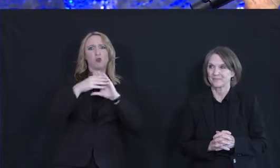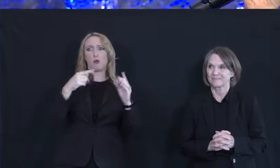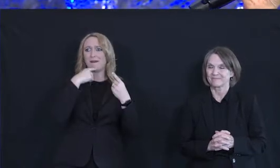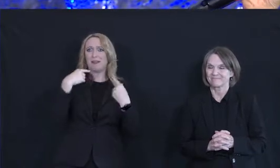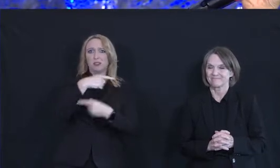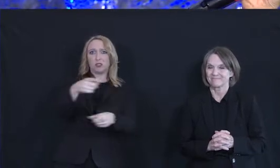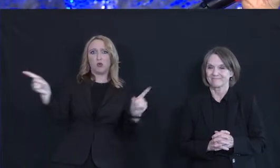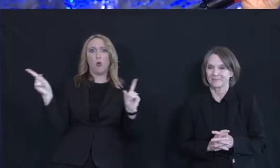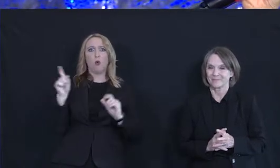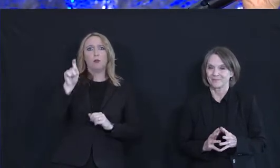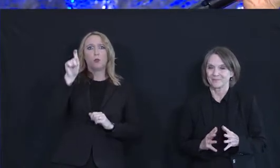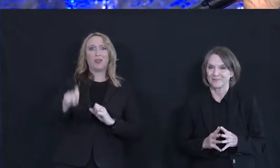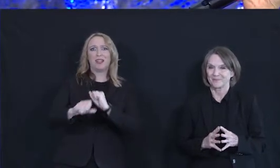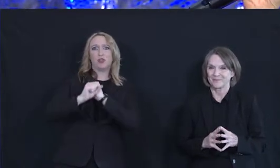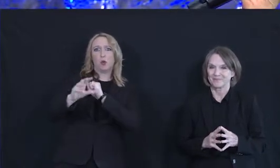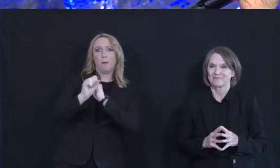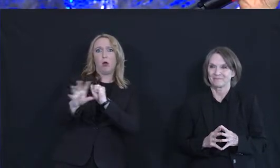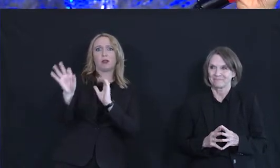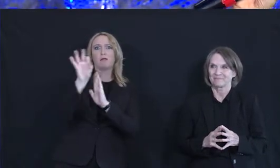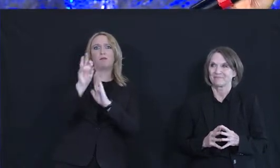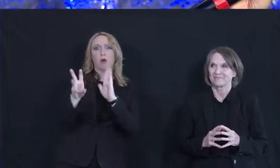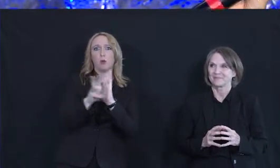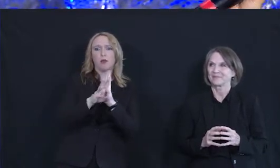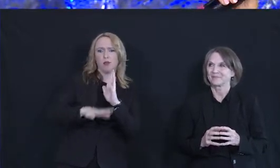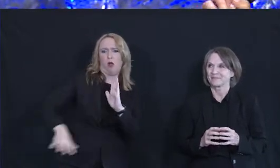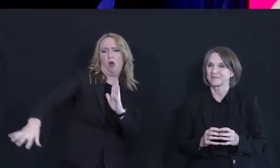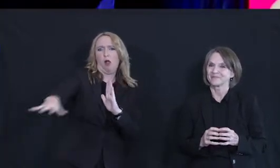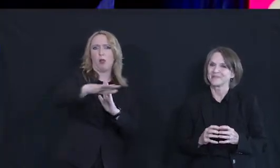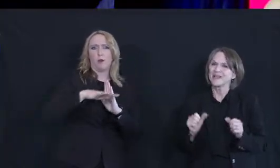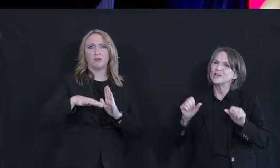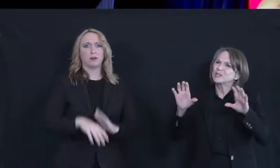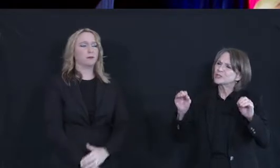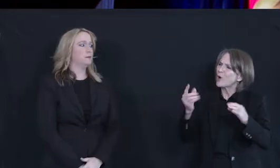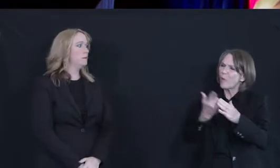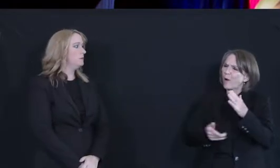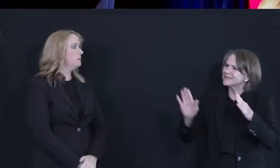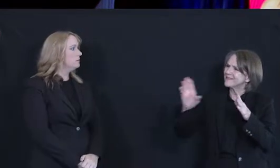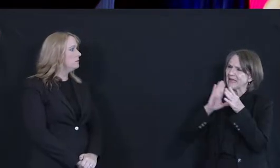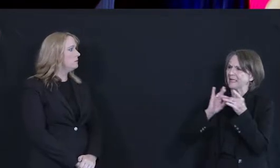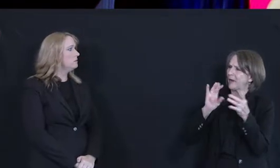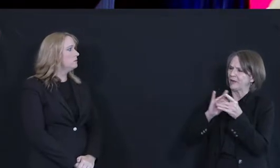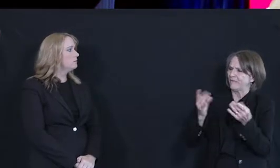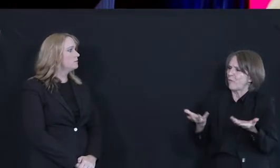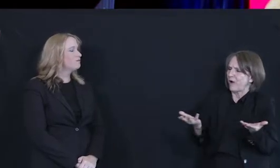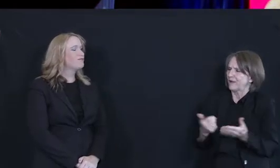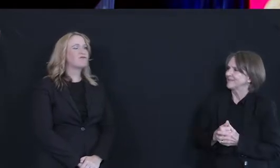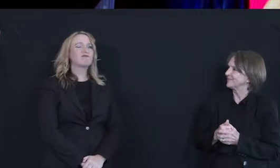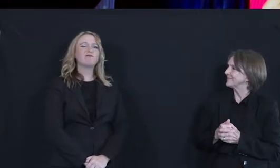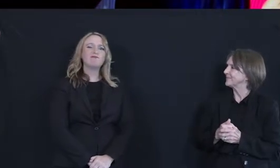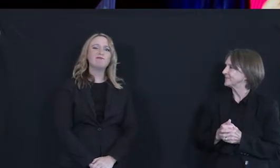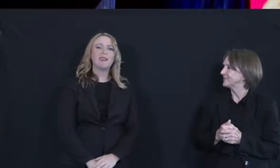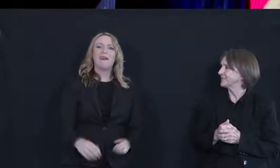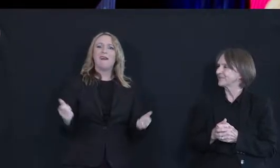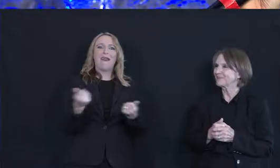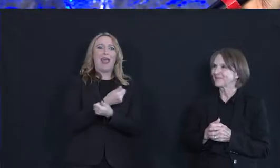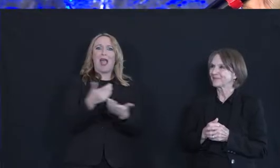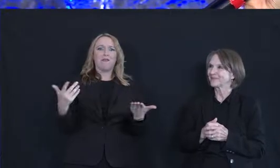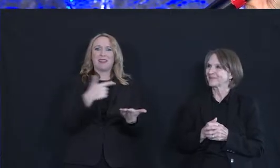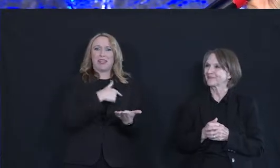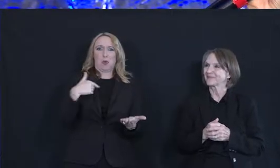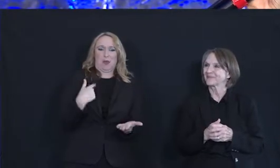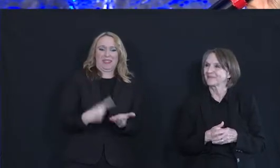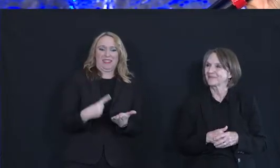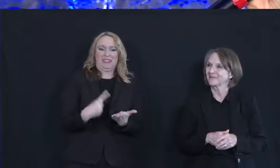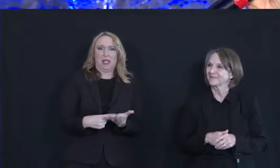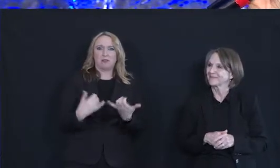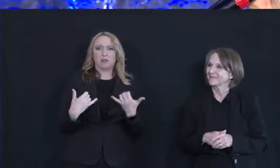really Market Fort Worth differently across the region and be more proactive so what is that narrative well I think it's it's everything we've talked about today history